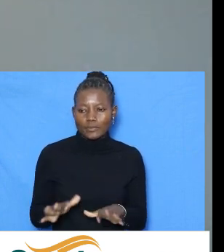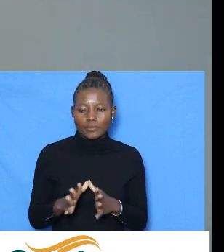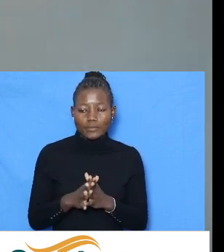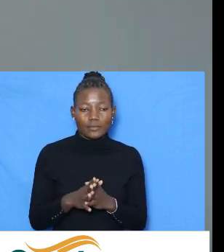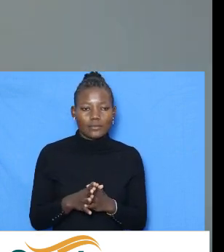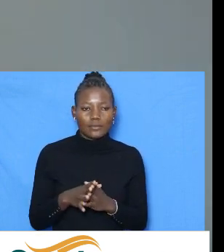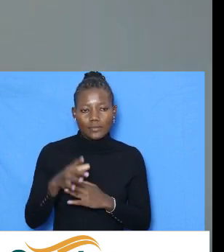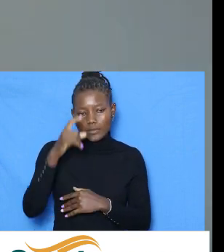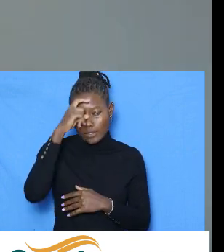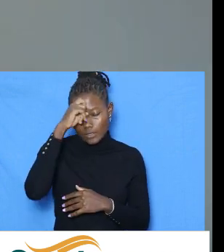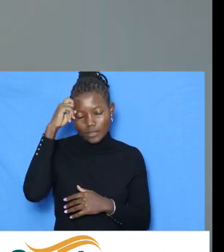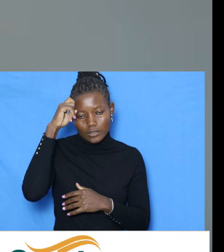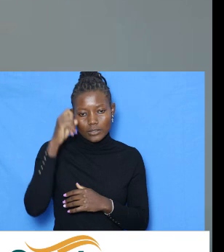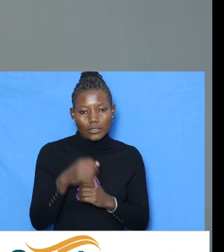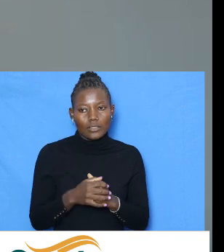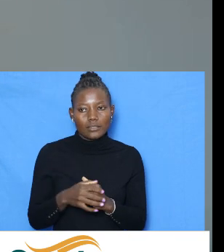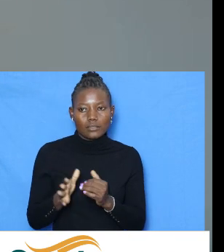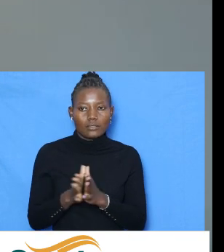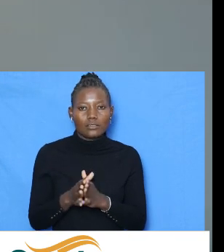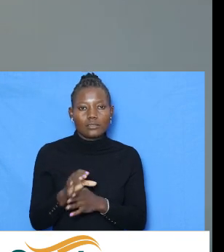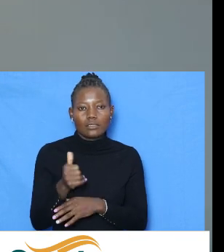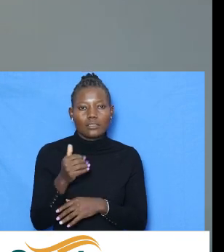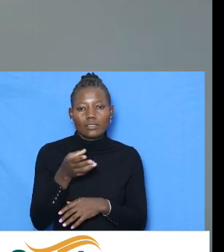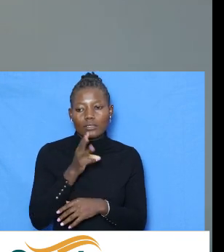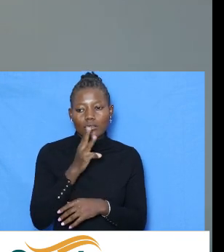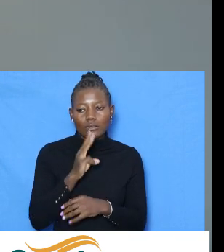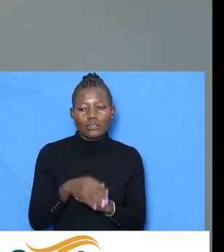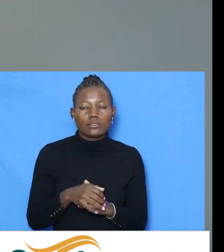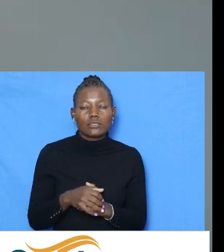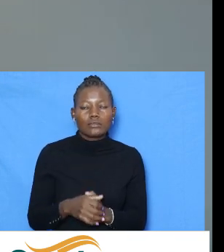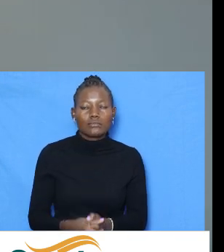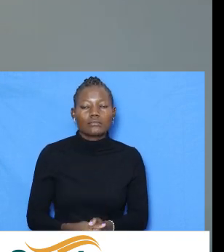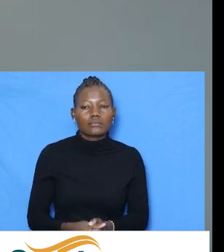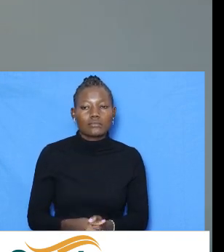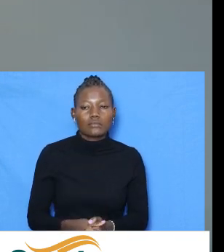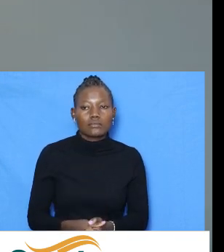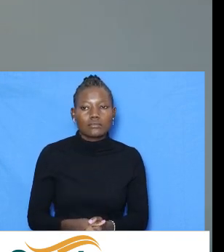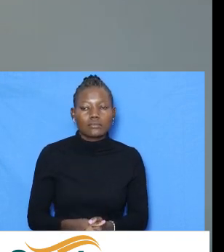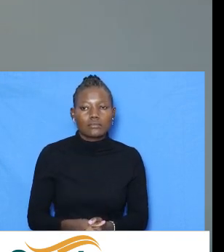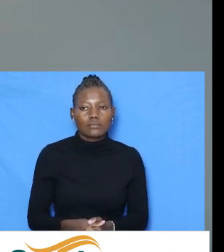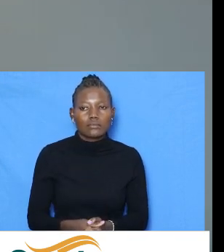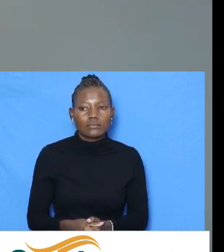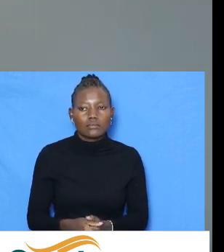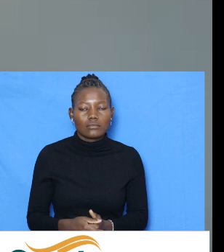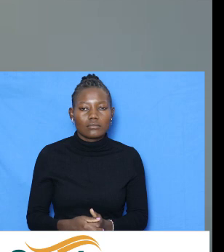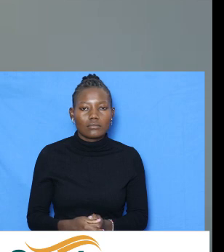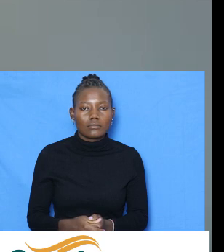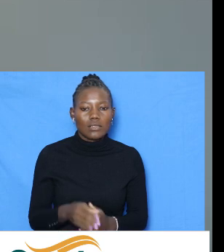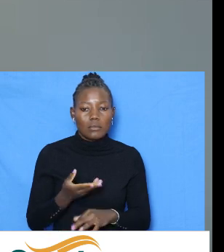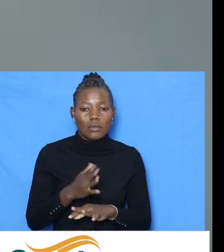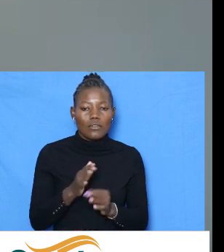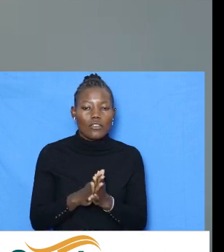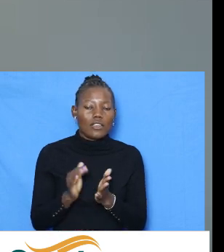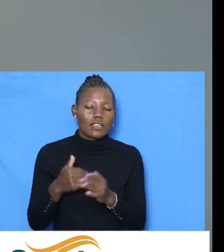and to gain in some water again, some liquids. Just use a Libra before and after